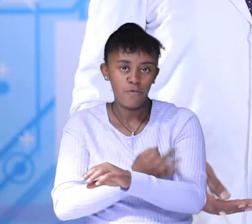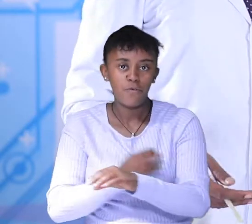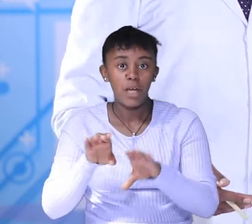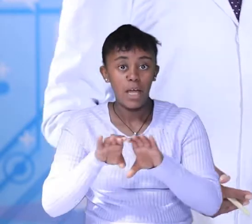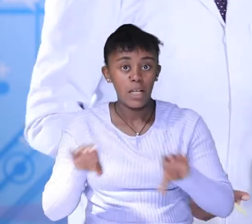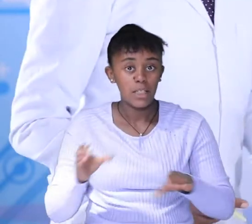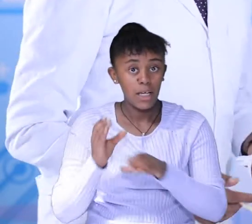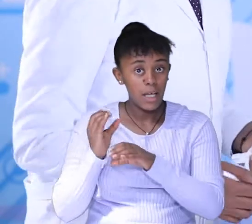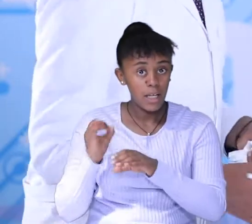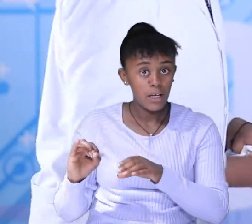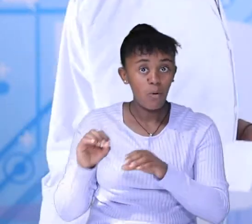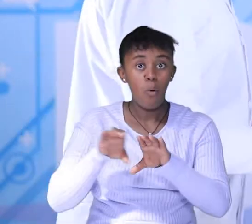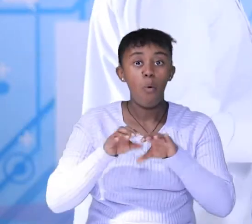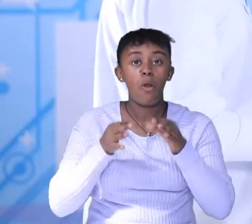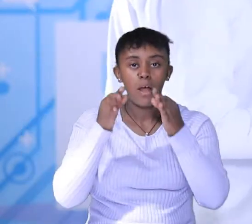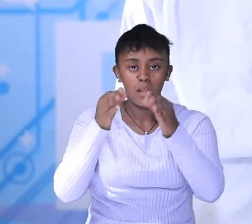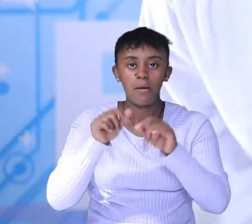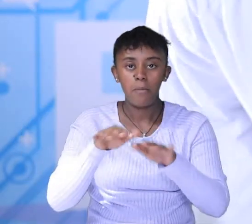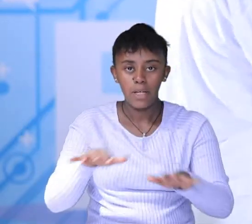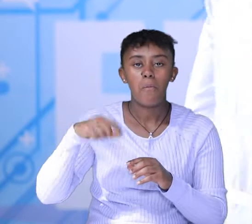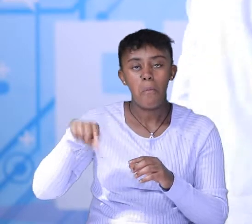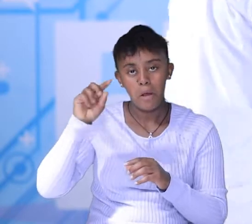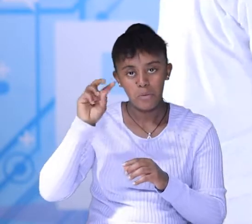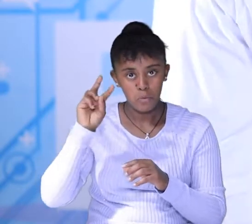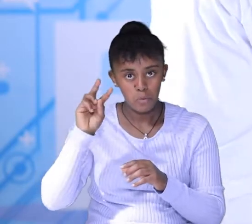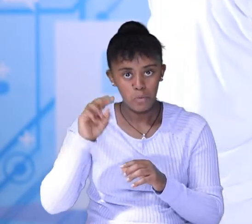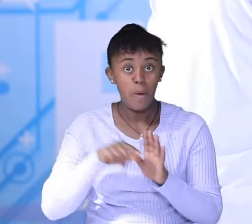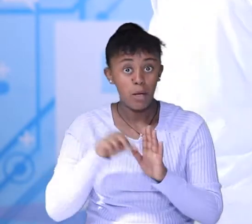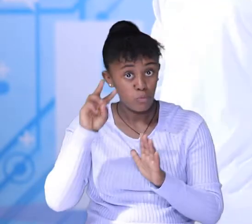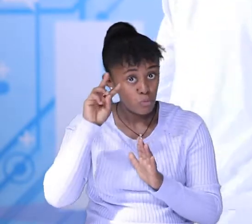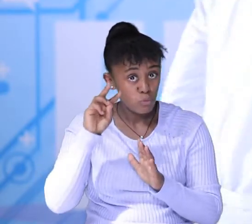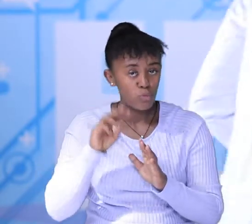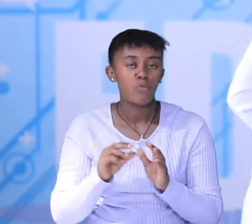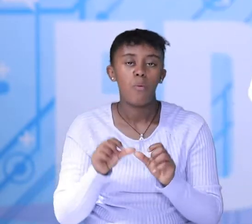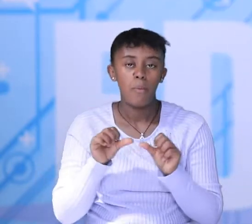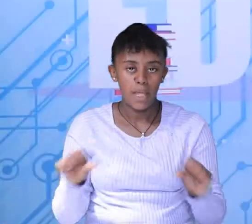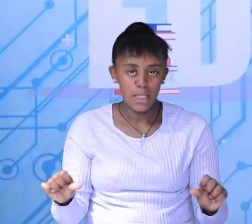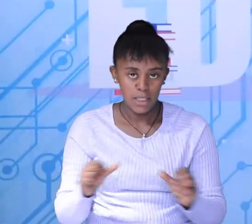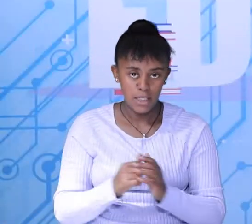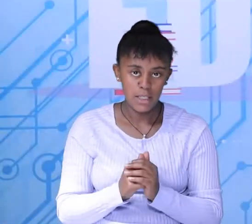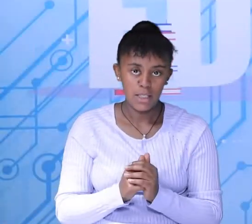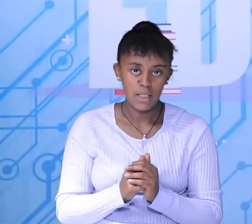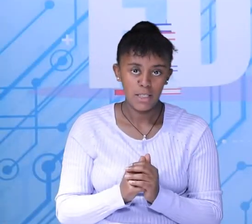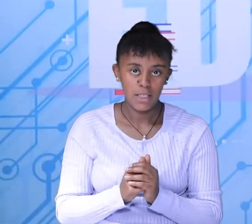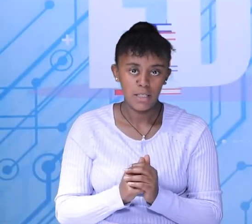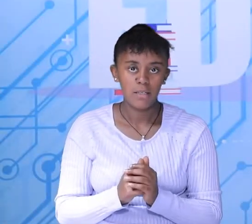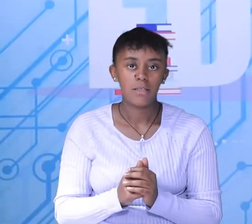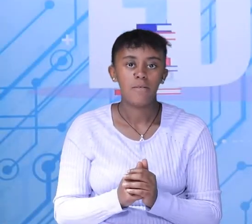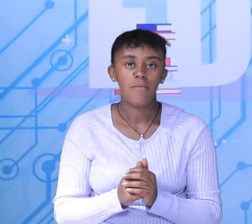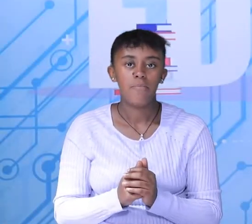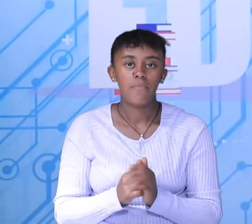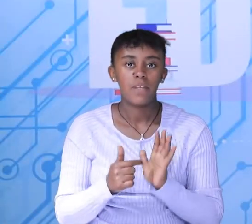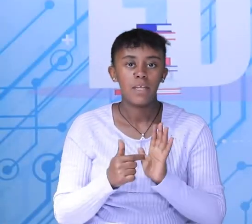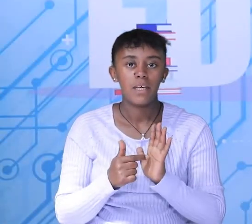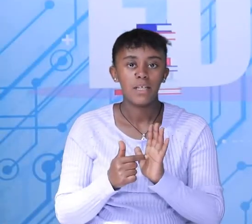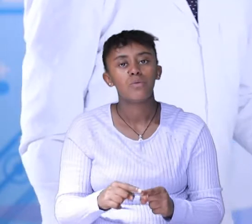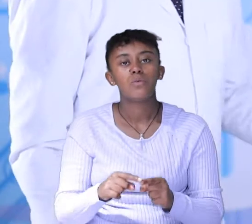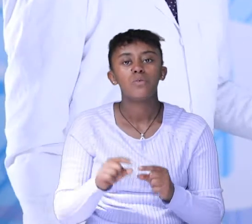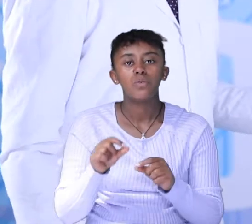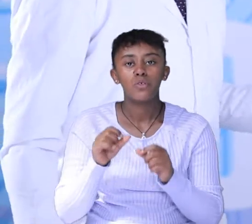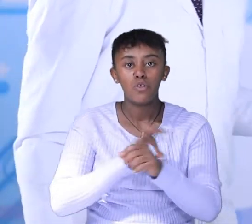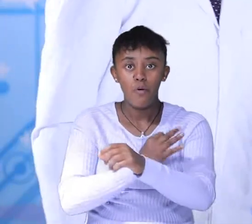the magnitude. So whenever a straight current carrying conductor is immersed into a uniform magnetic field, it's possible